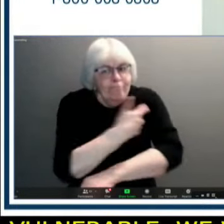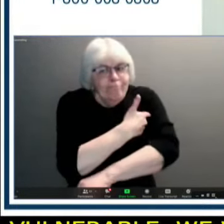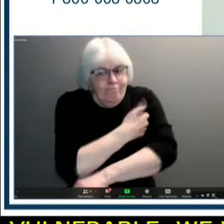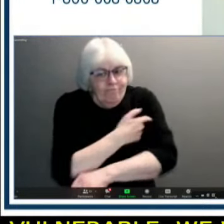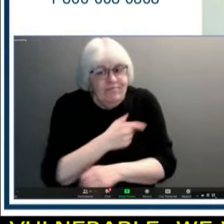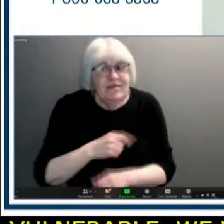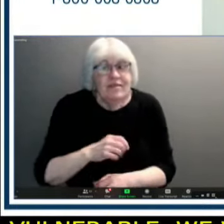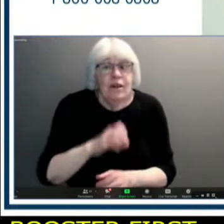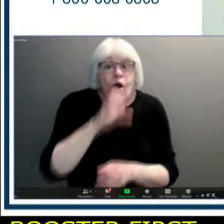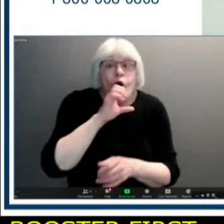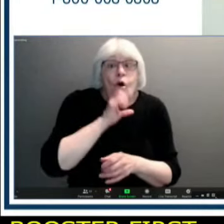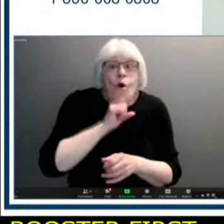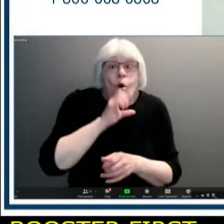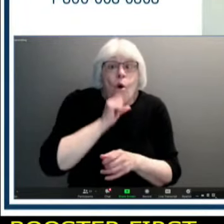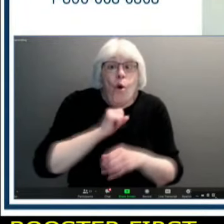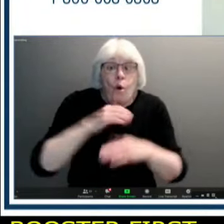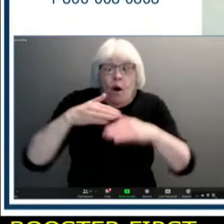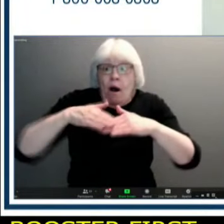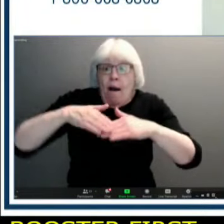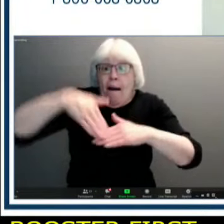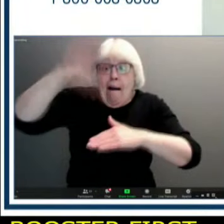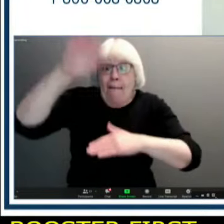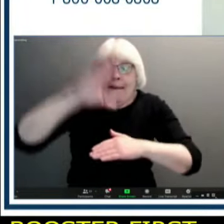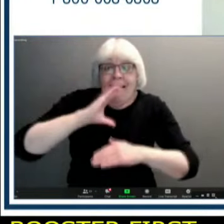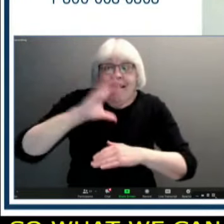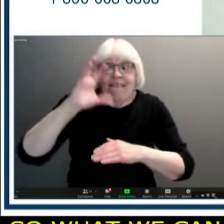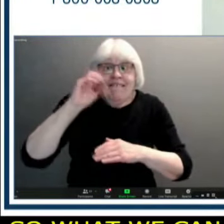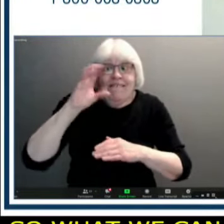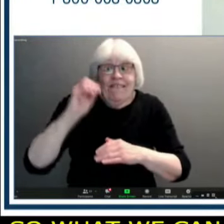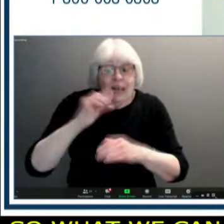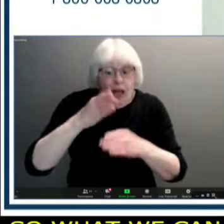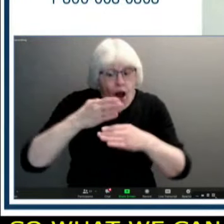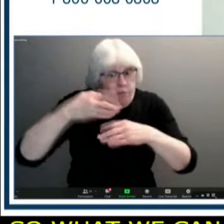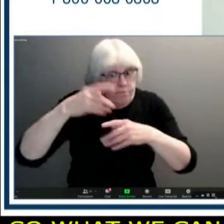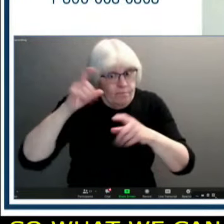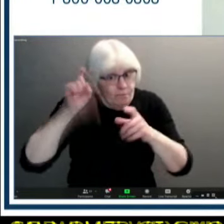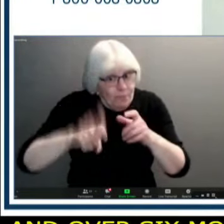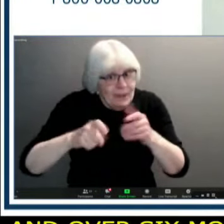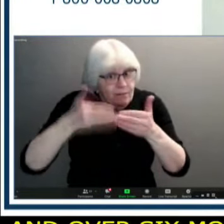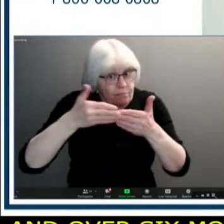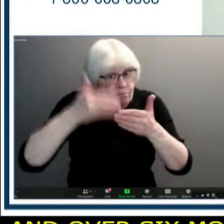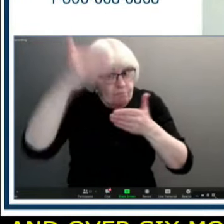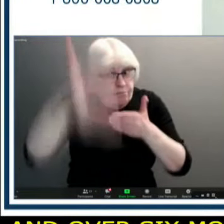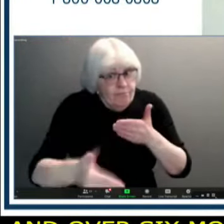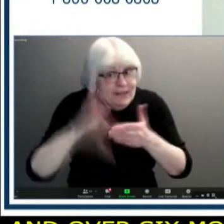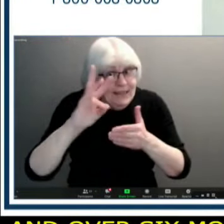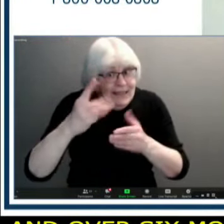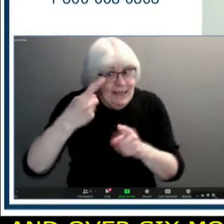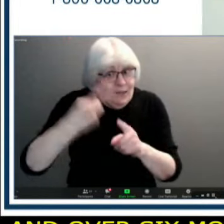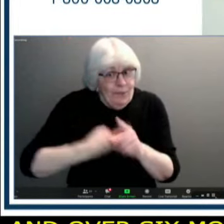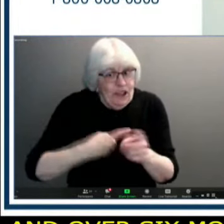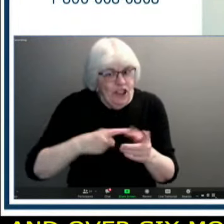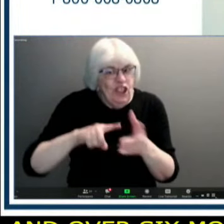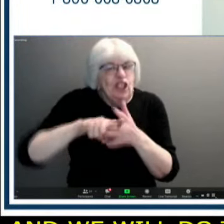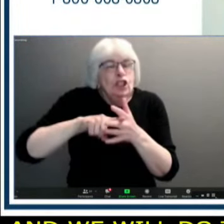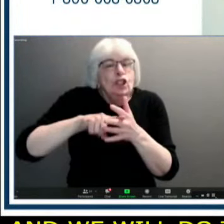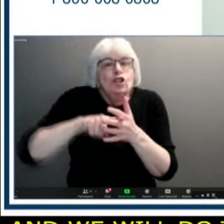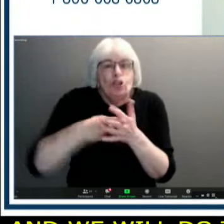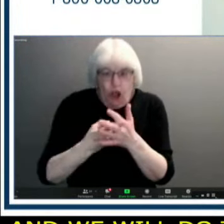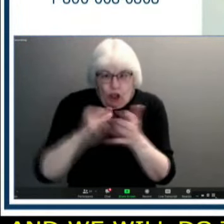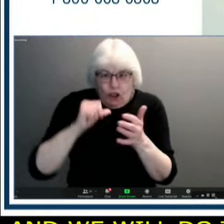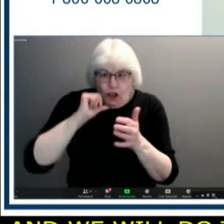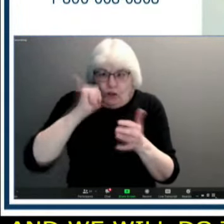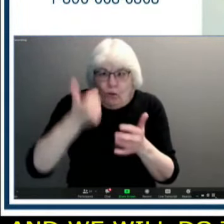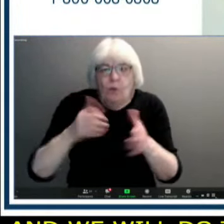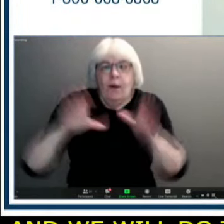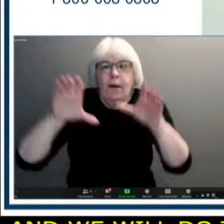over 6 months, and we will do that tomorrow, effective tomorrow. That cohort alone, over 50 and over